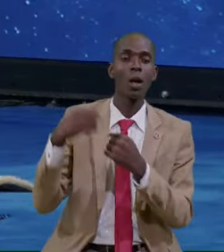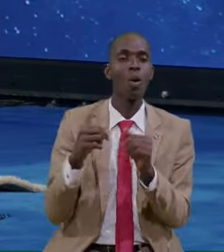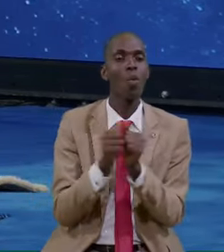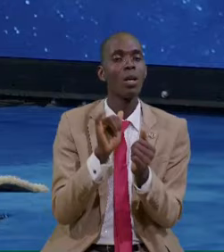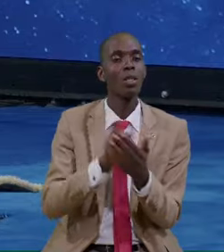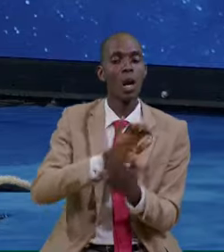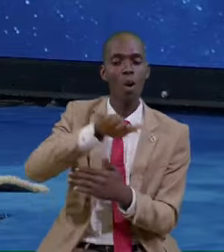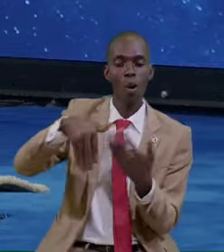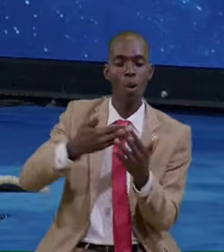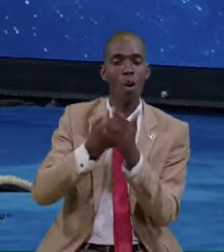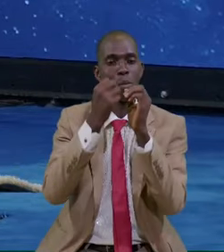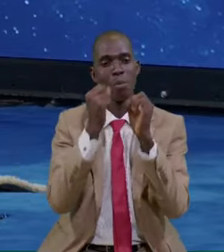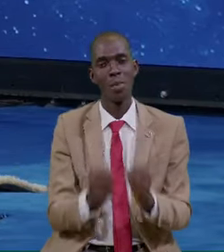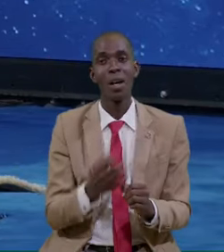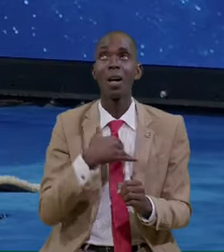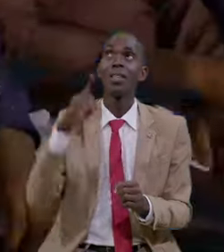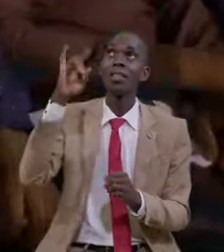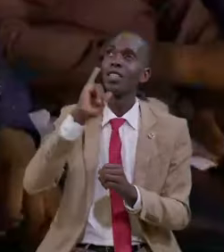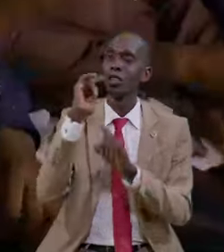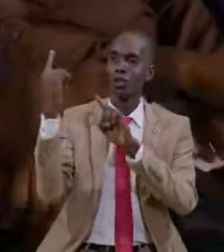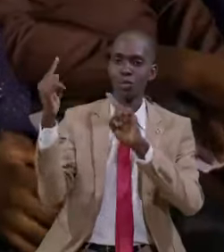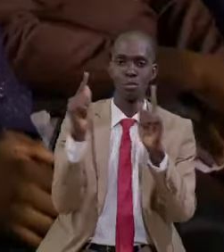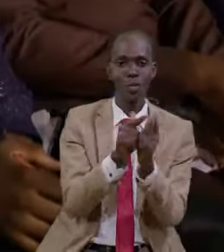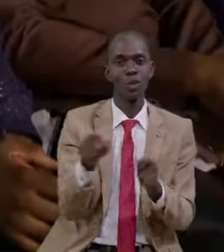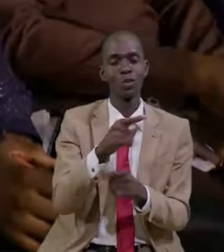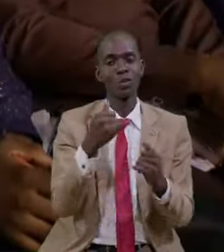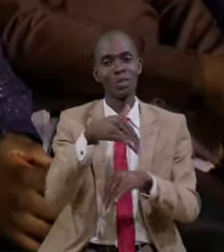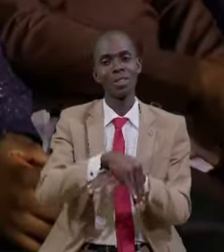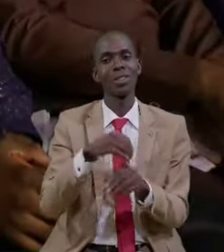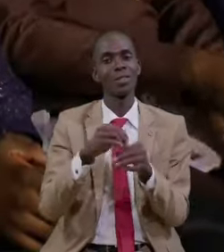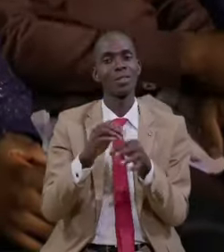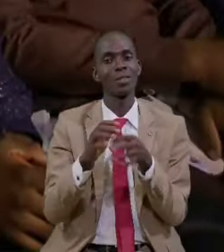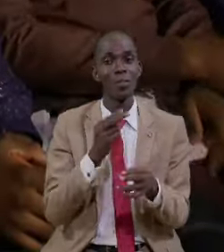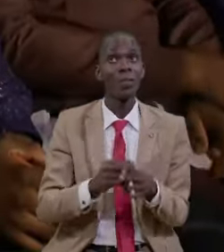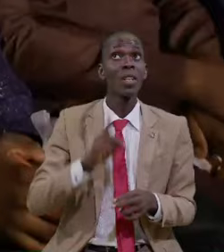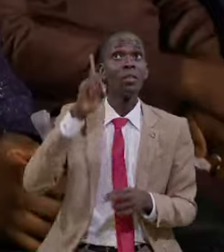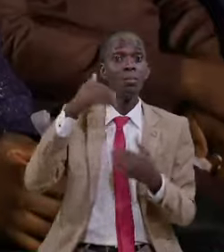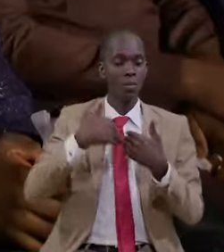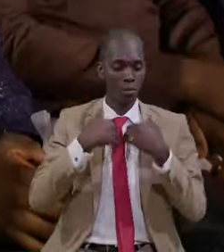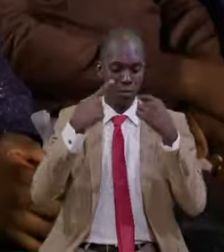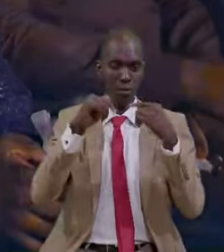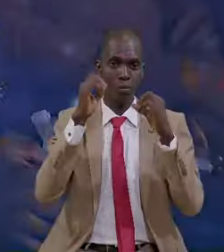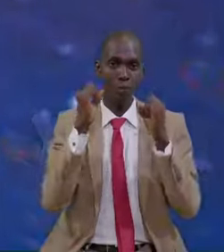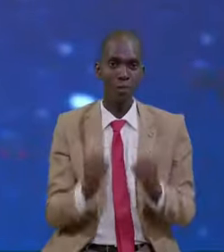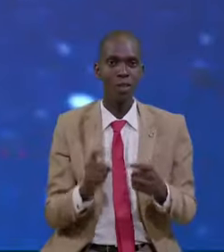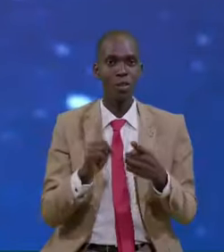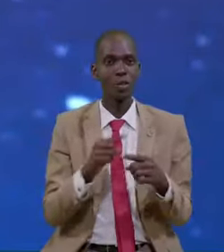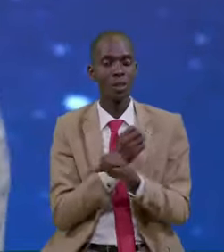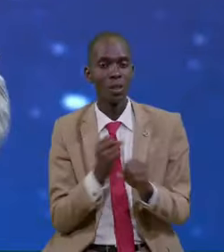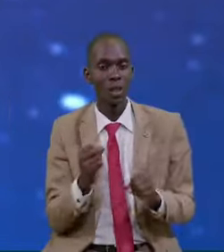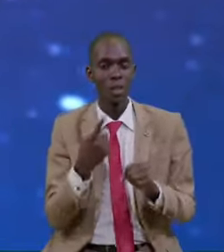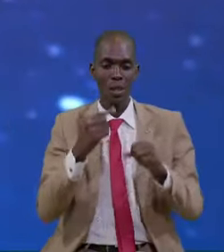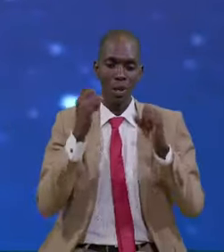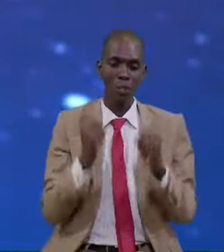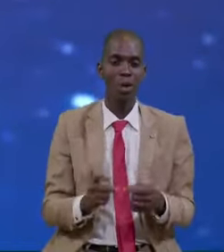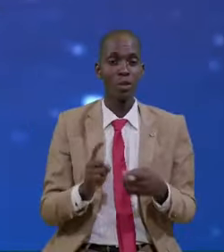power. And he's coming to you tonight. He has the power to save, the power to forgive,